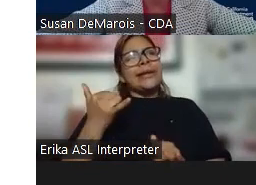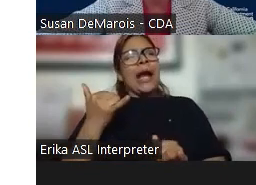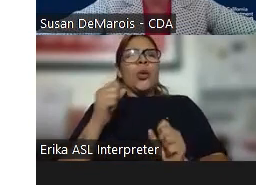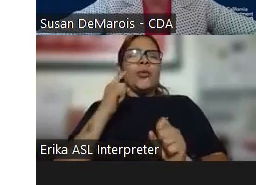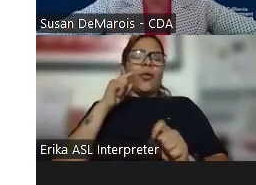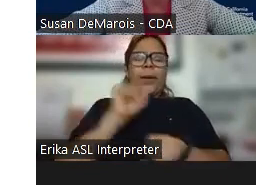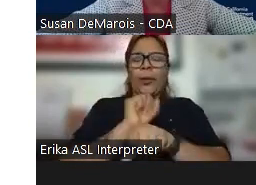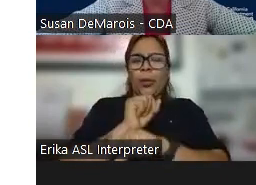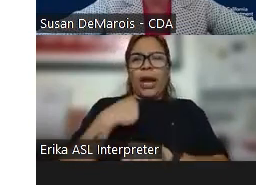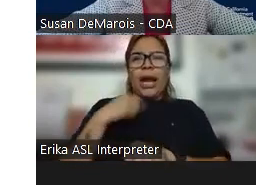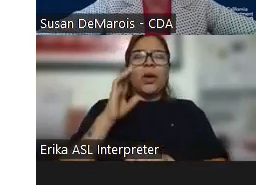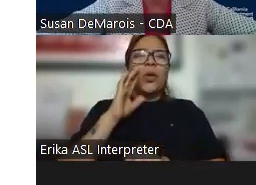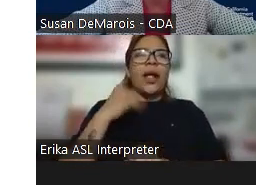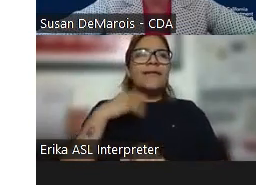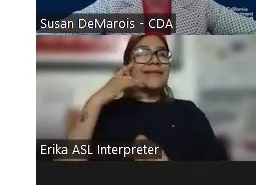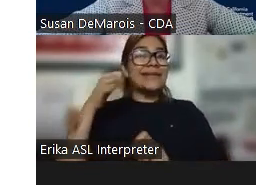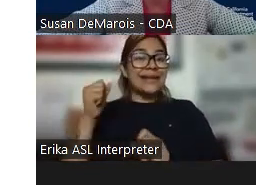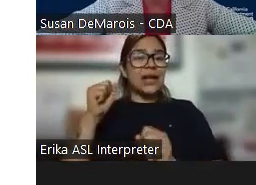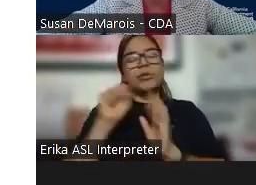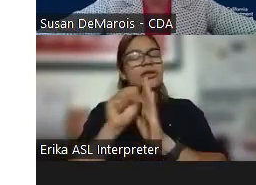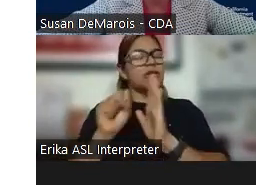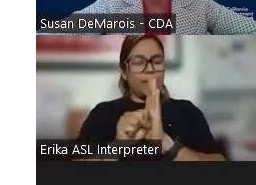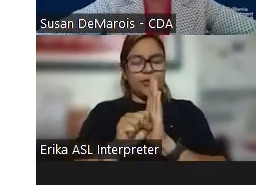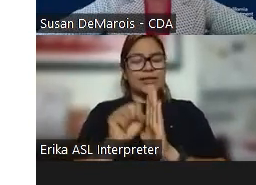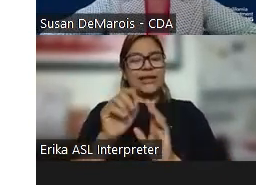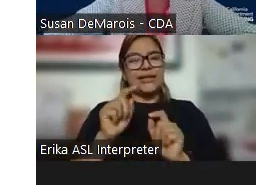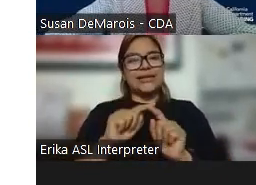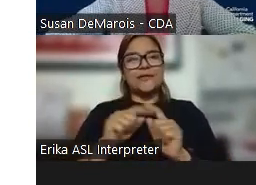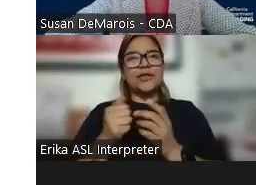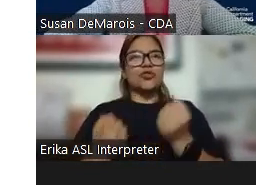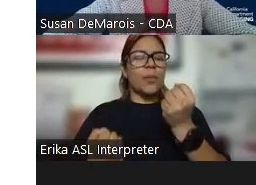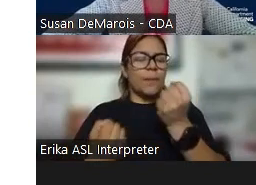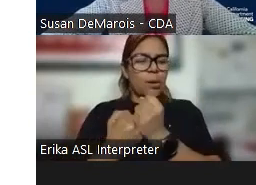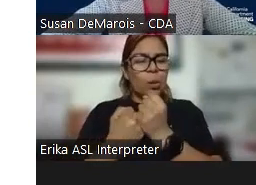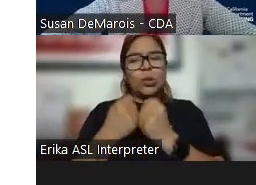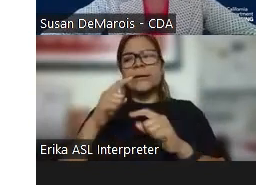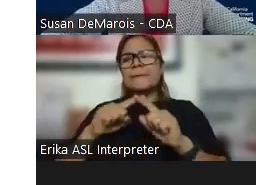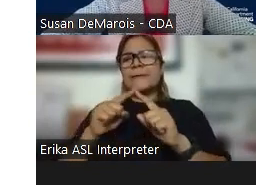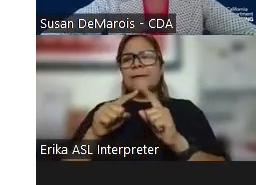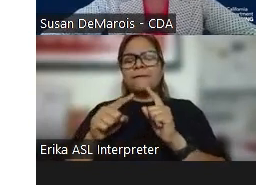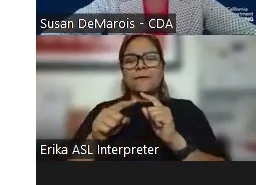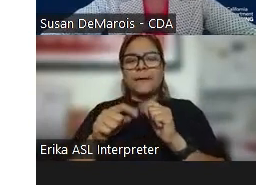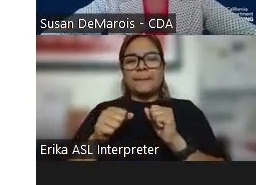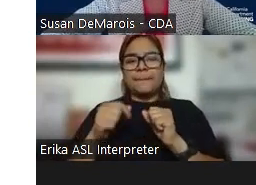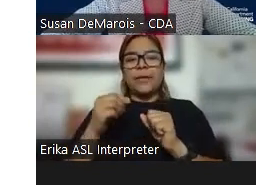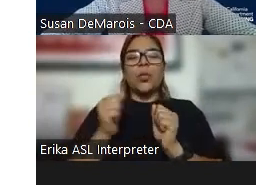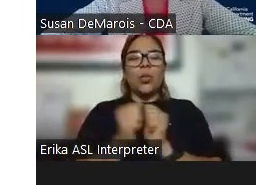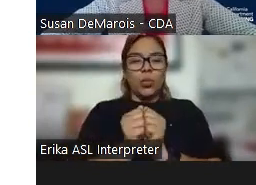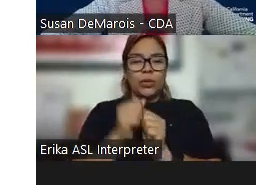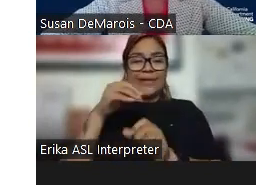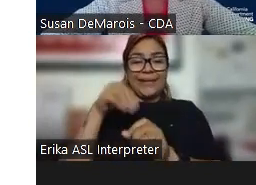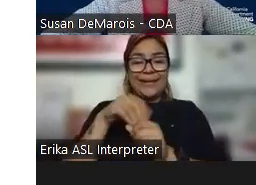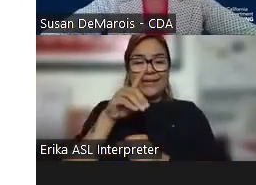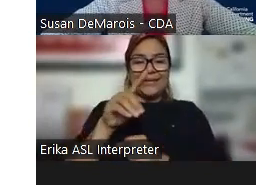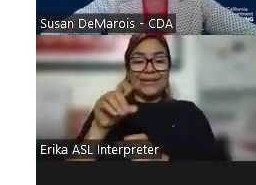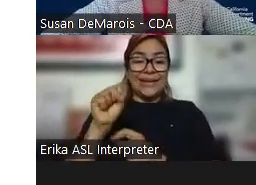providing statewide leadership to advance services and supports for aging adults within the DDS system.